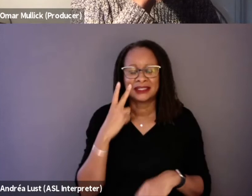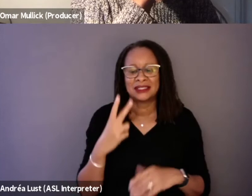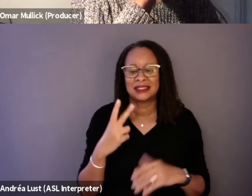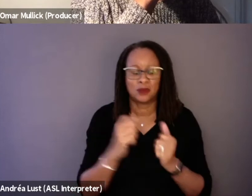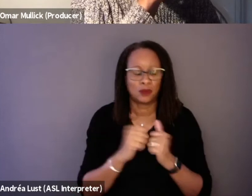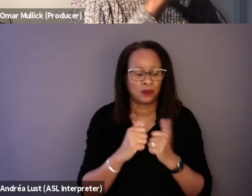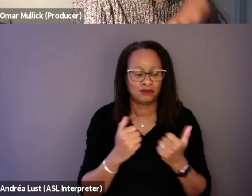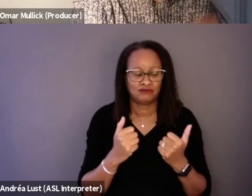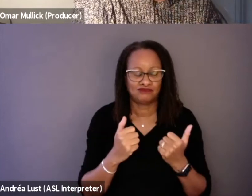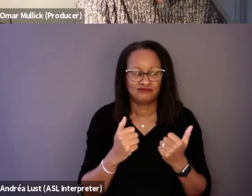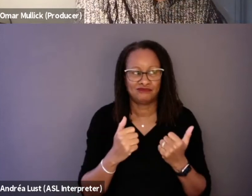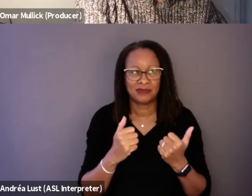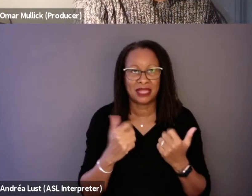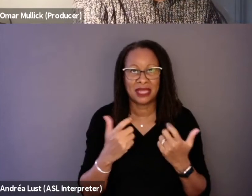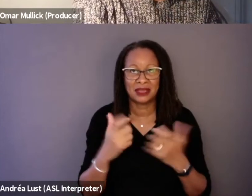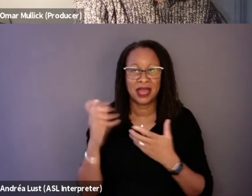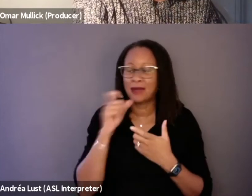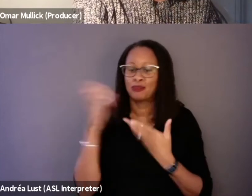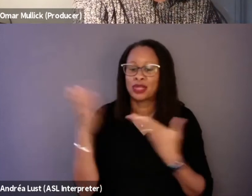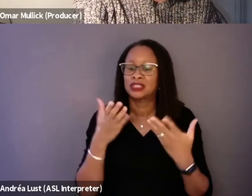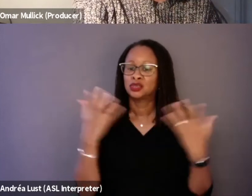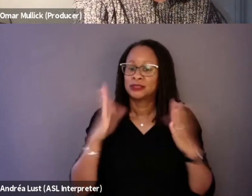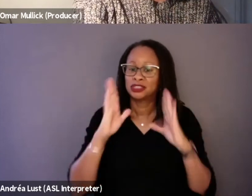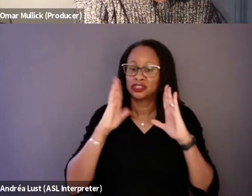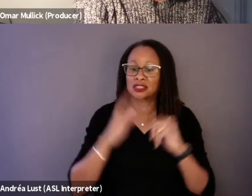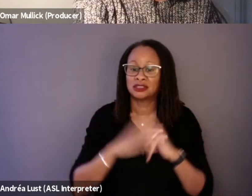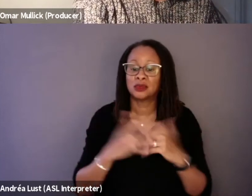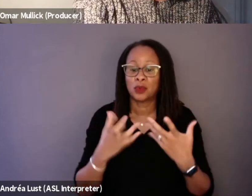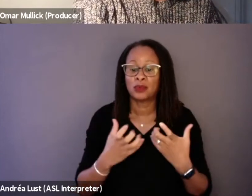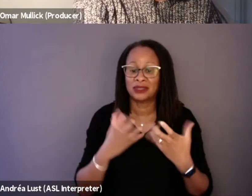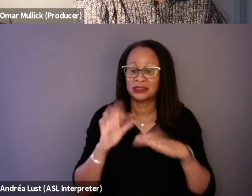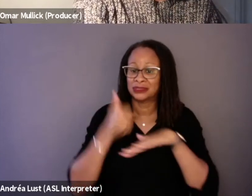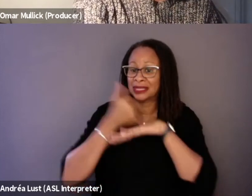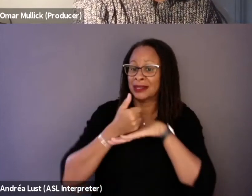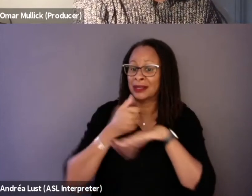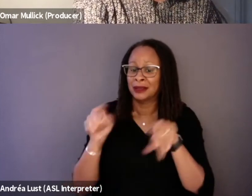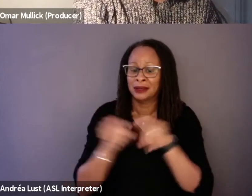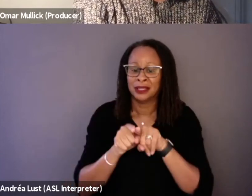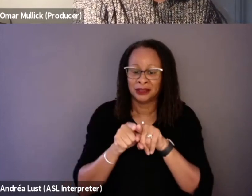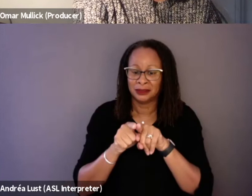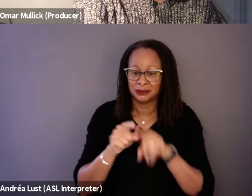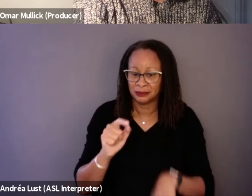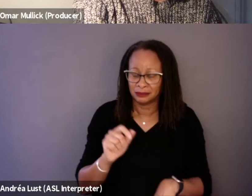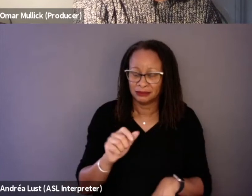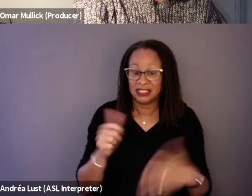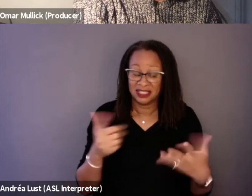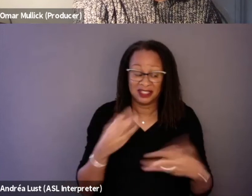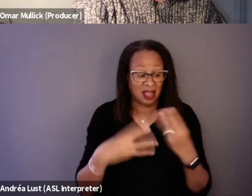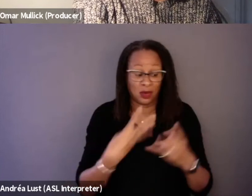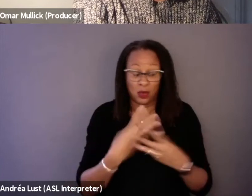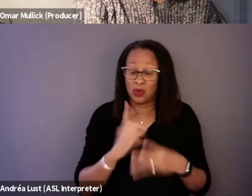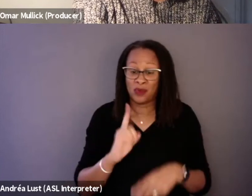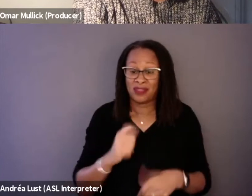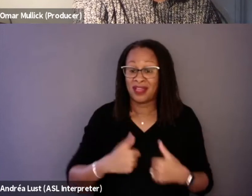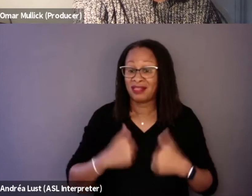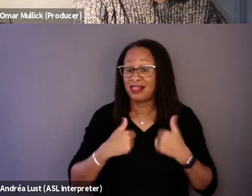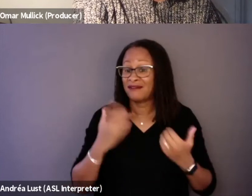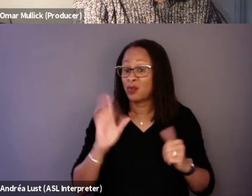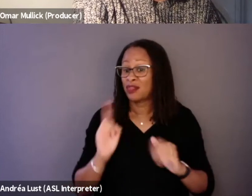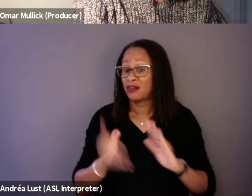it into too much attention, we just wanted to kind of set it up as this is the world that they live in, and are operating